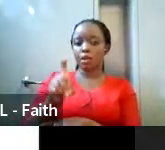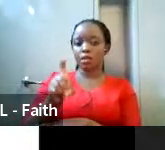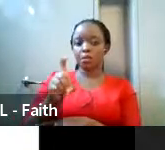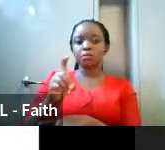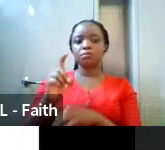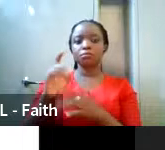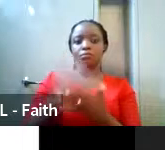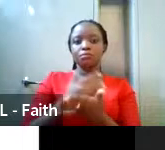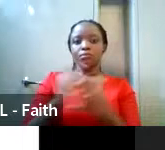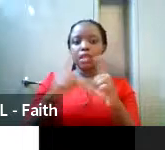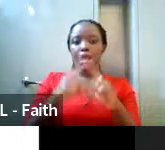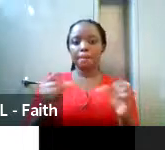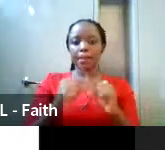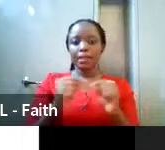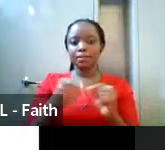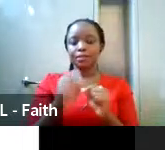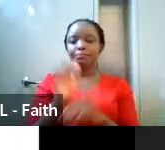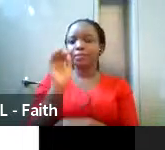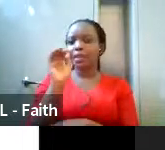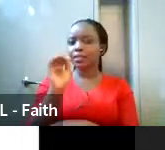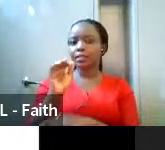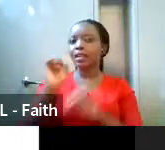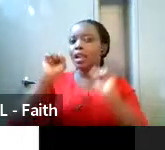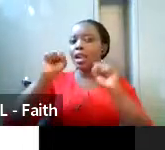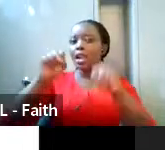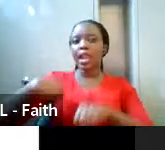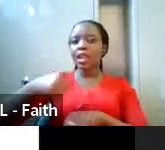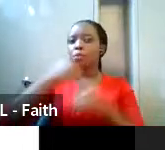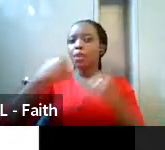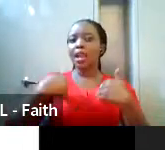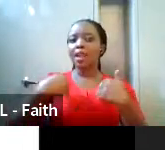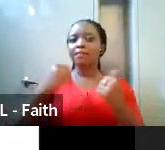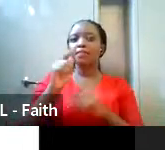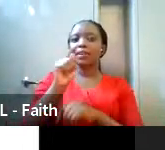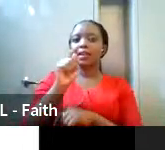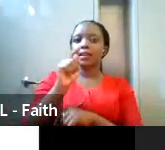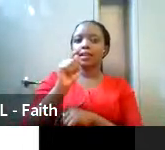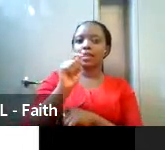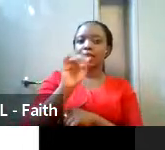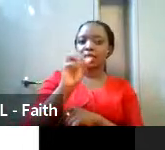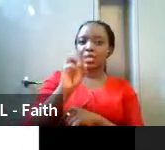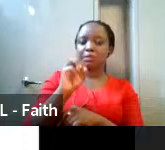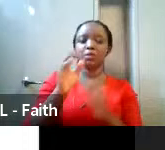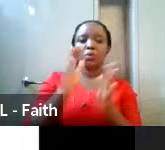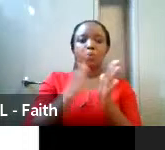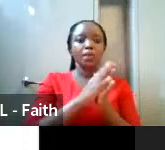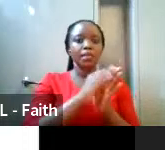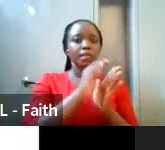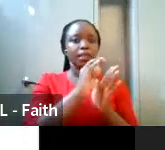chat, and he is asking, can we have both teams and eTIMS running concurrently?